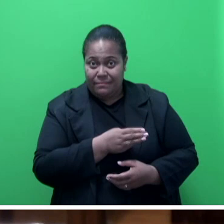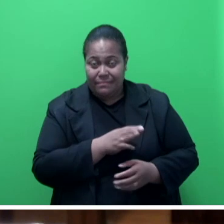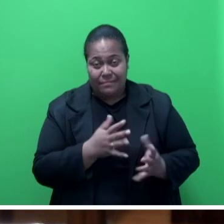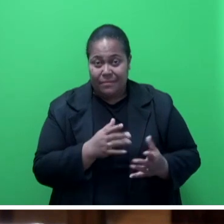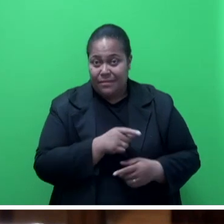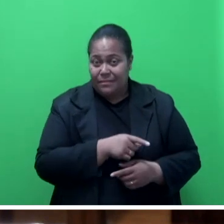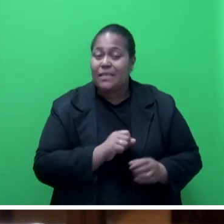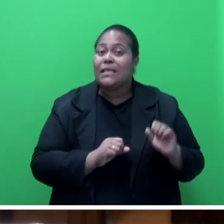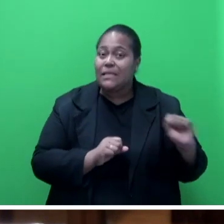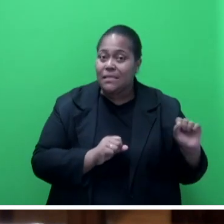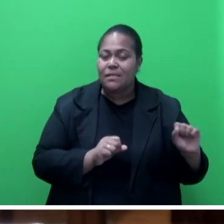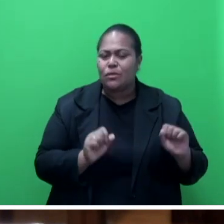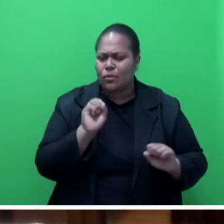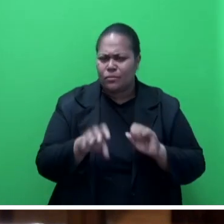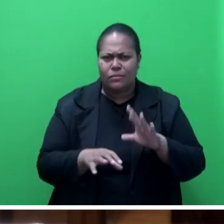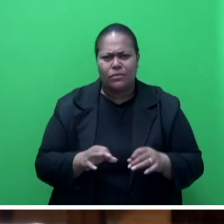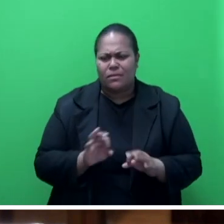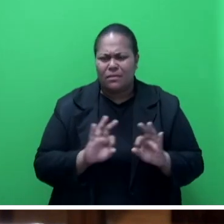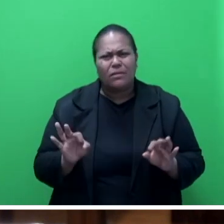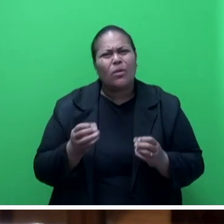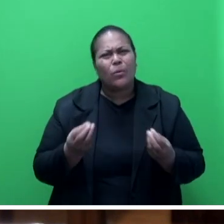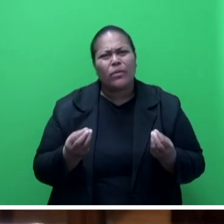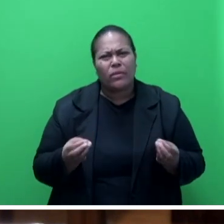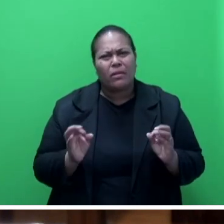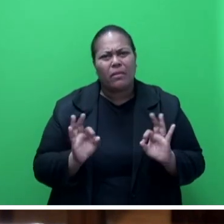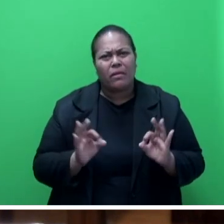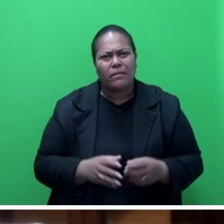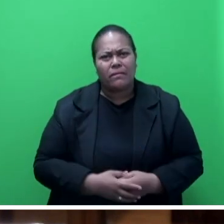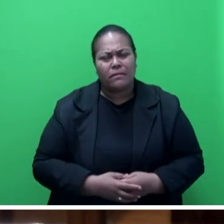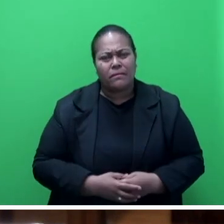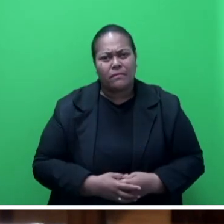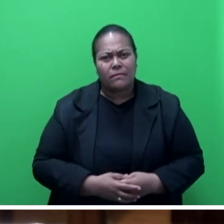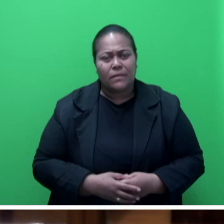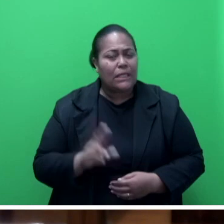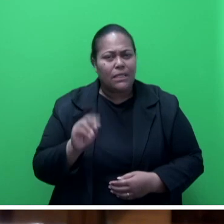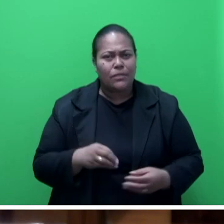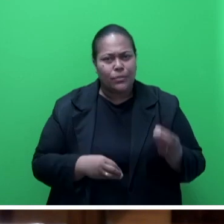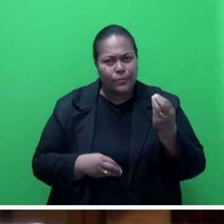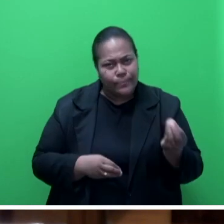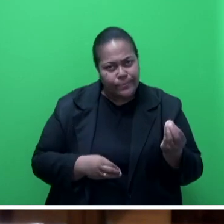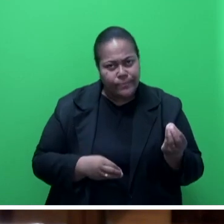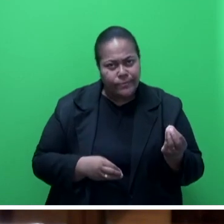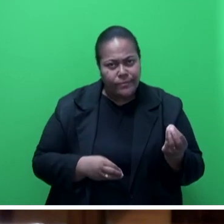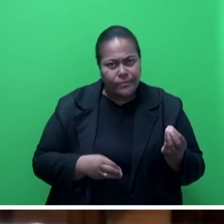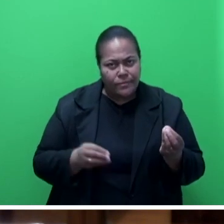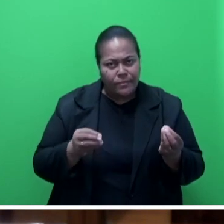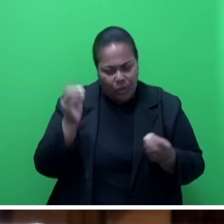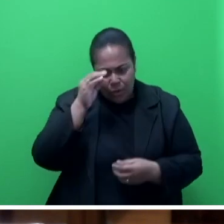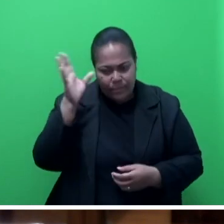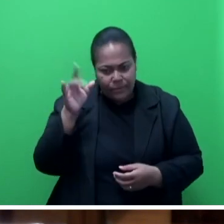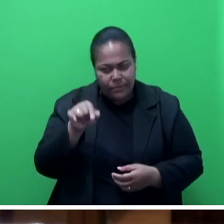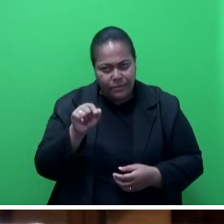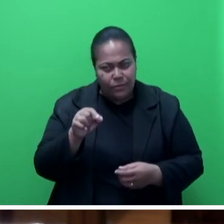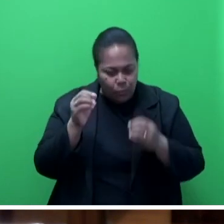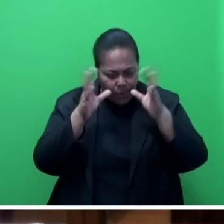His contributions certainly are useless. And he needs to shut his mouth and open his eyes to the facts and to what